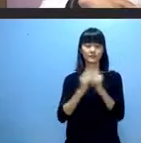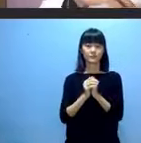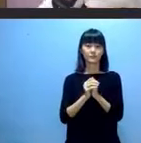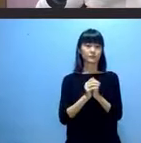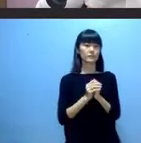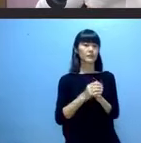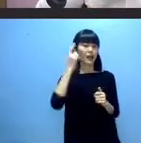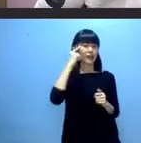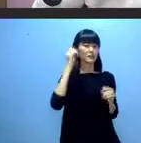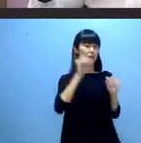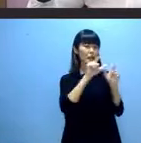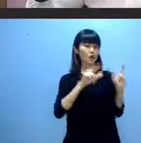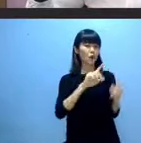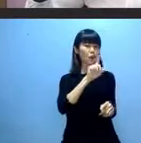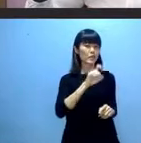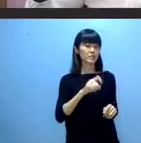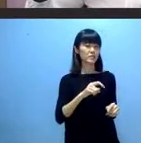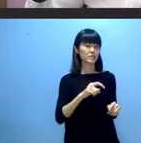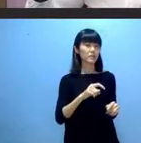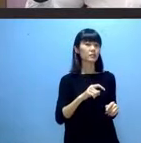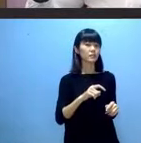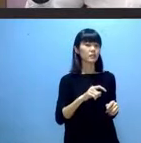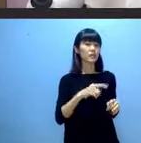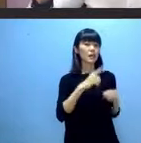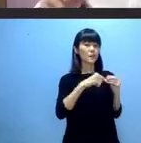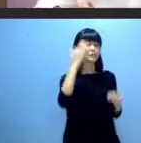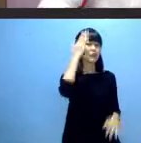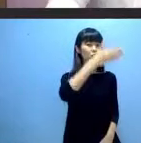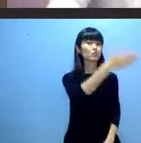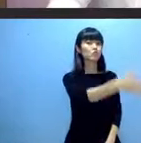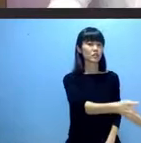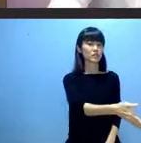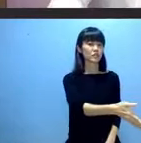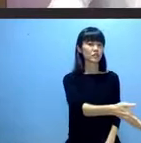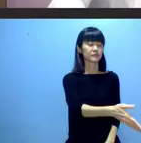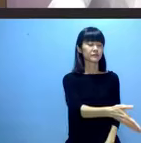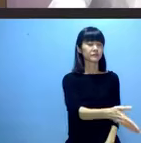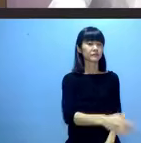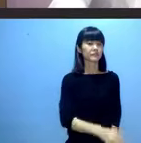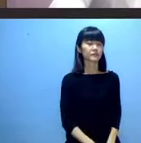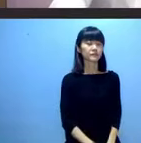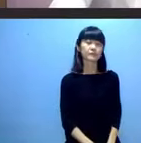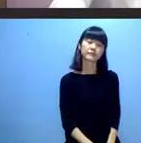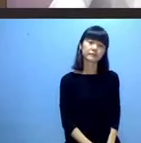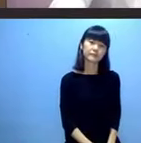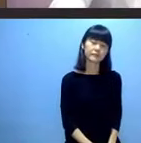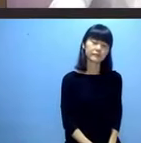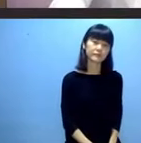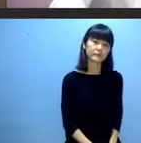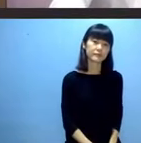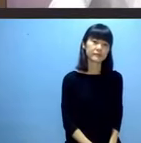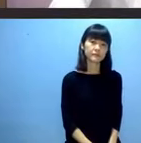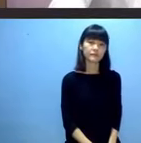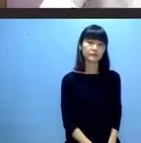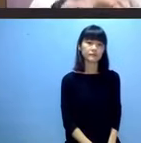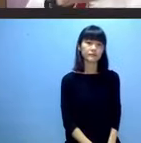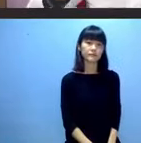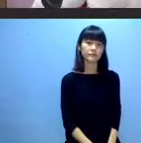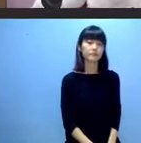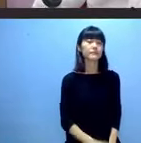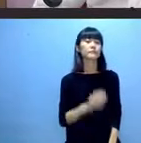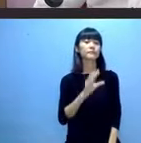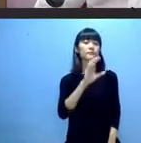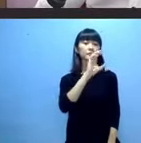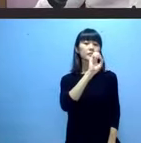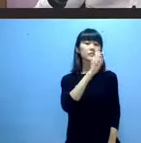the questions are future looking, and Kel Chu, for example, as well as Shanti,